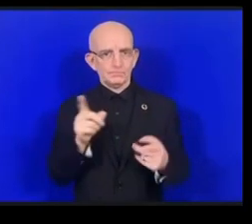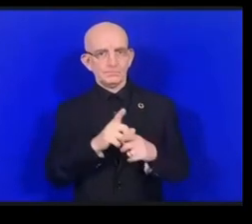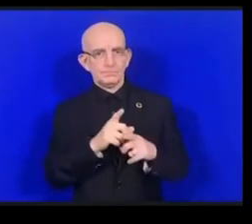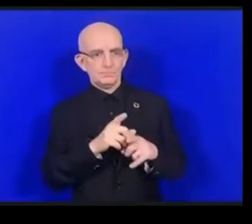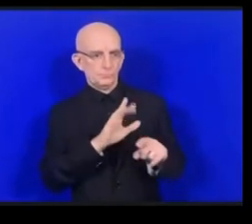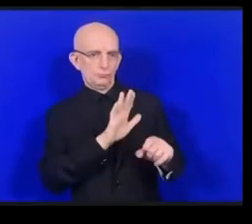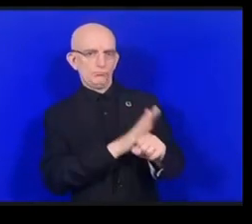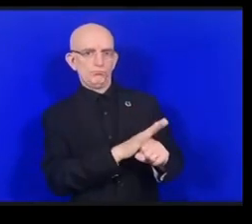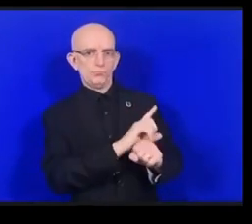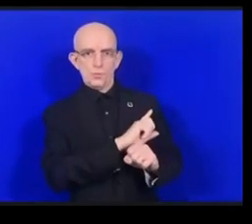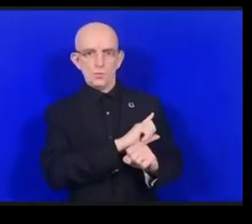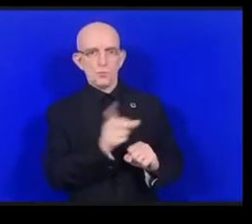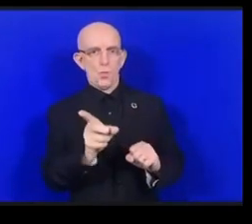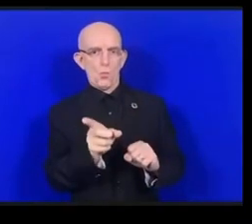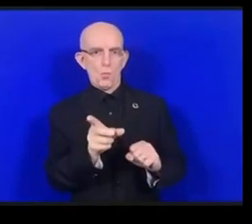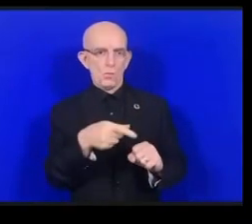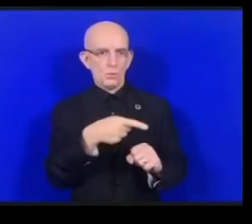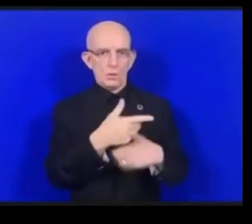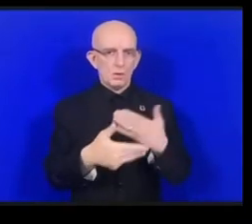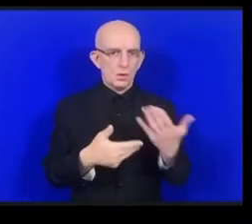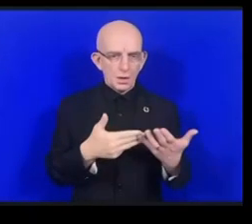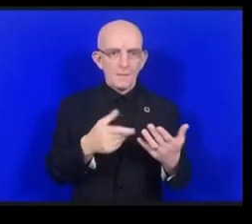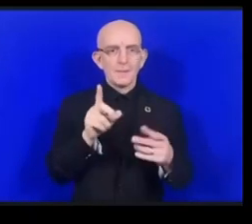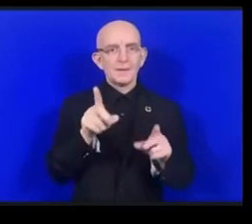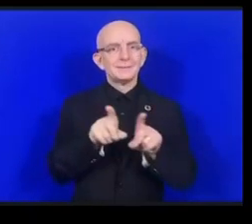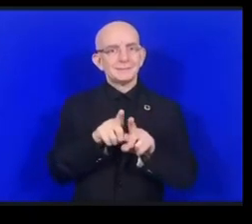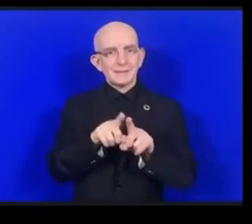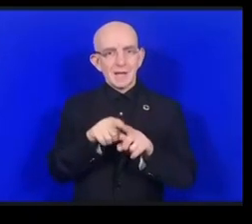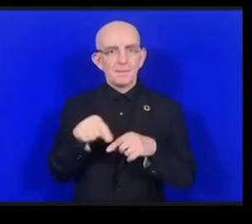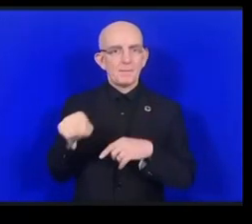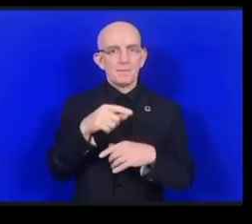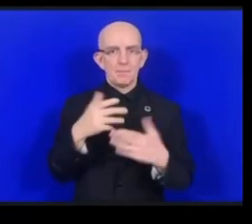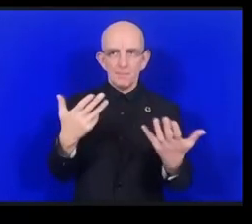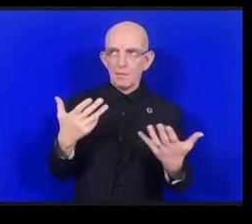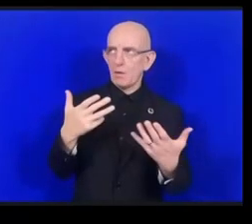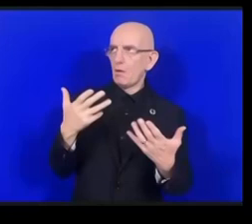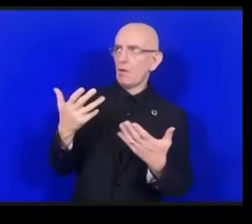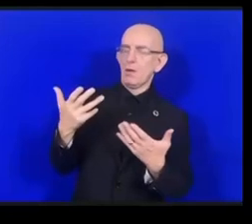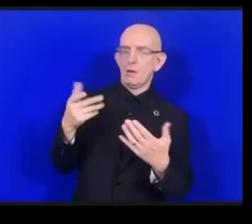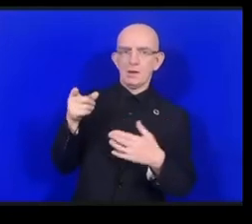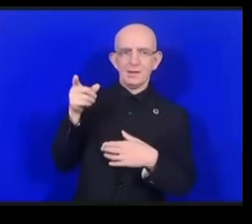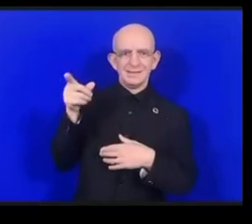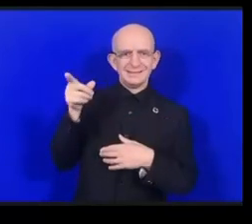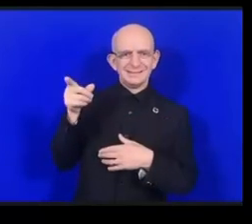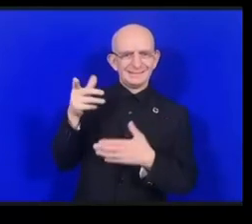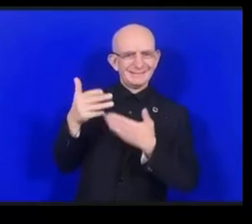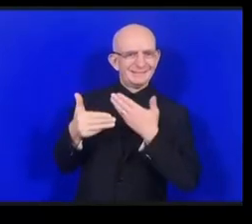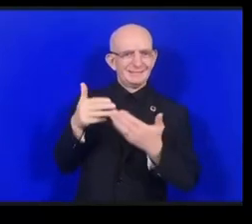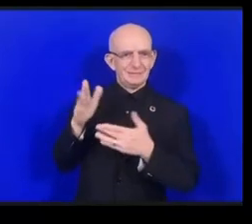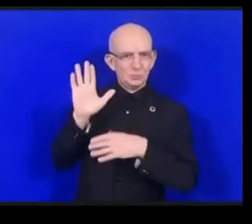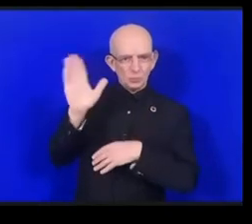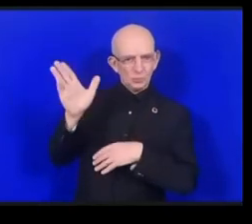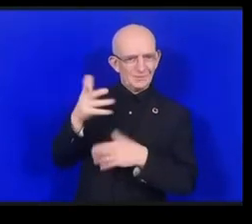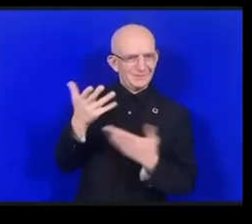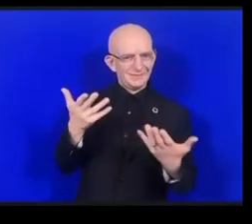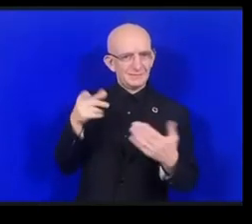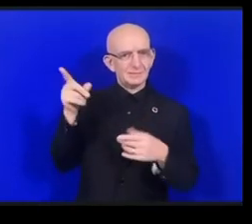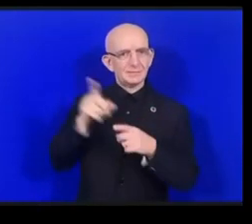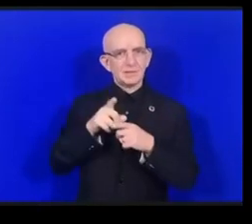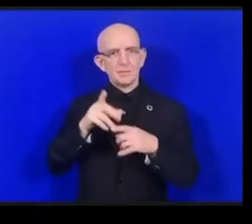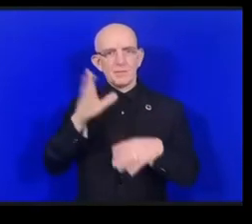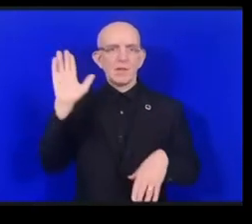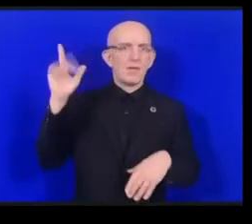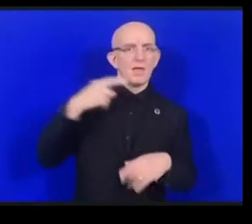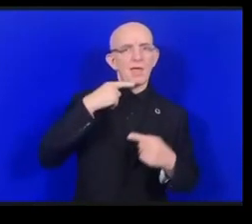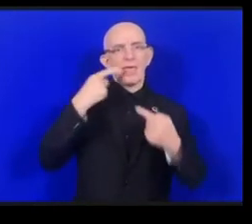like that when they speak out on the online or when they speak about the environmental issue online that